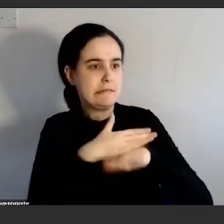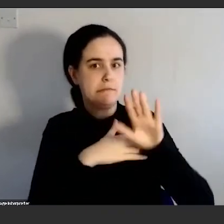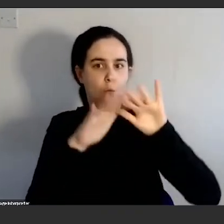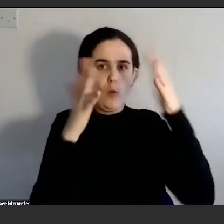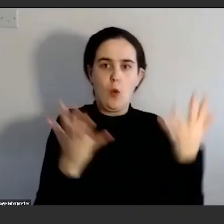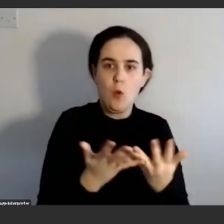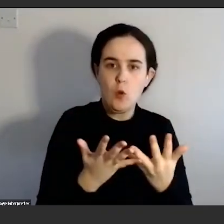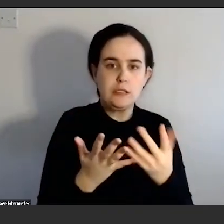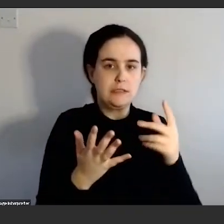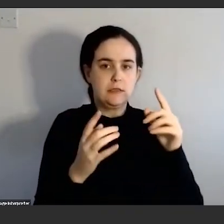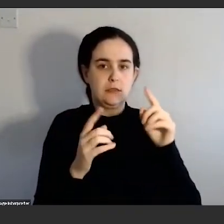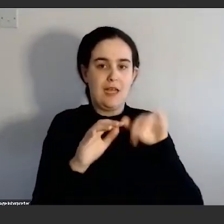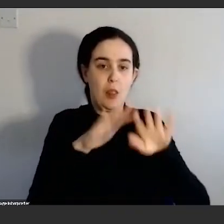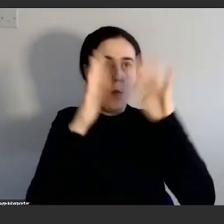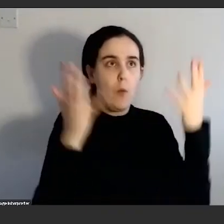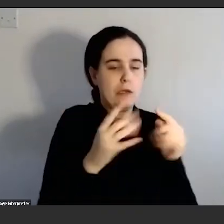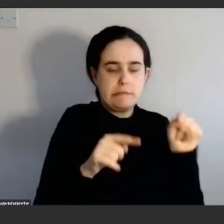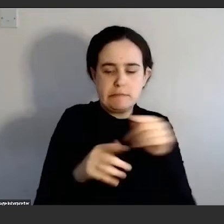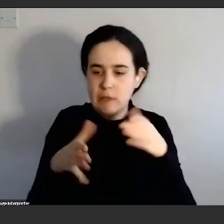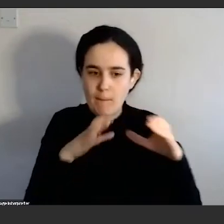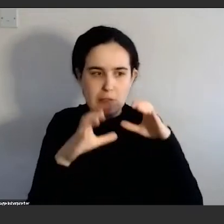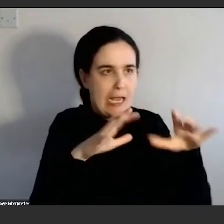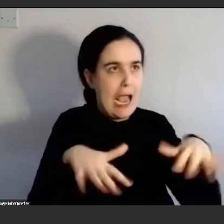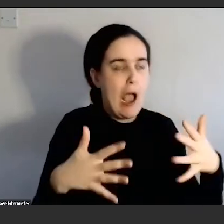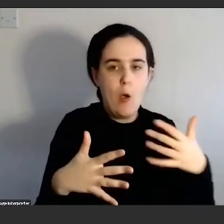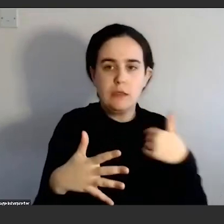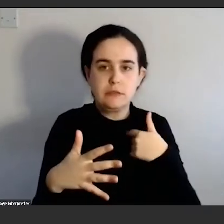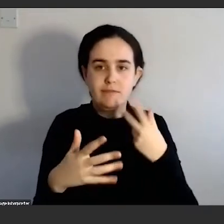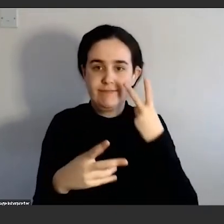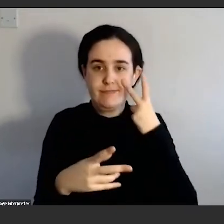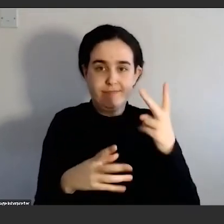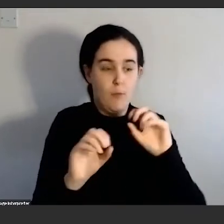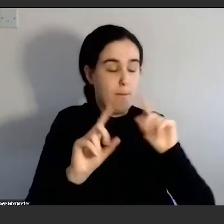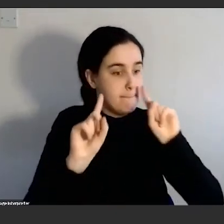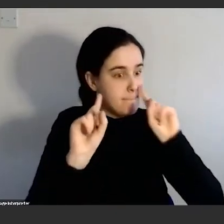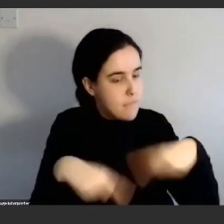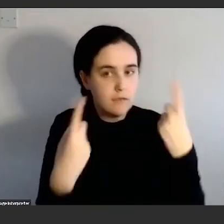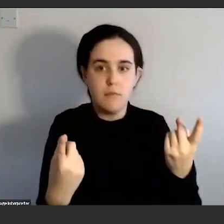cannot achieve all our vision when there's a communication barrier.